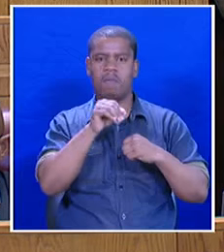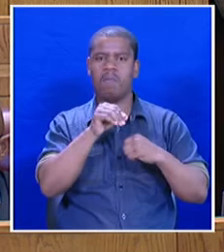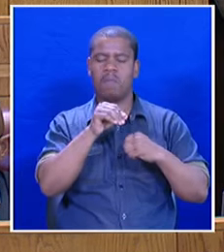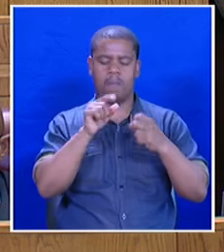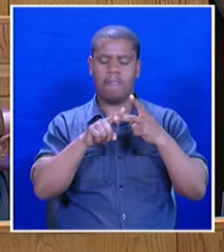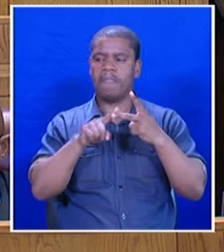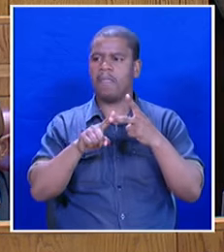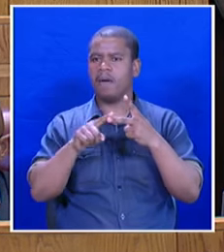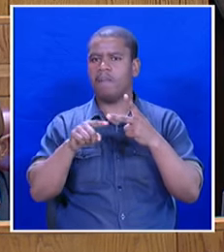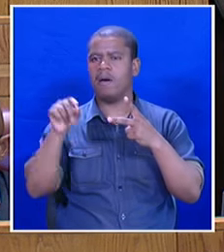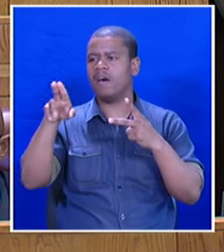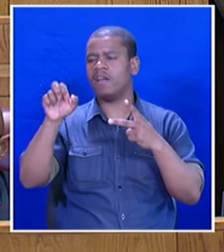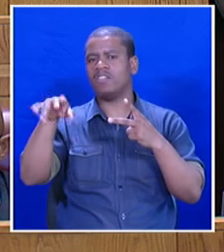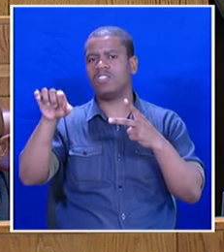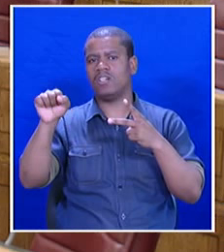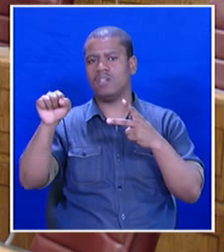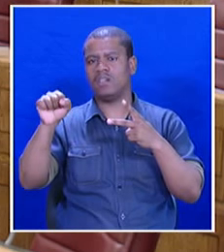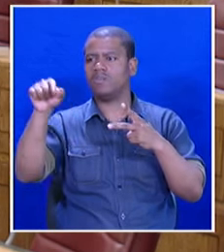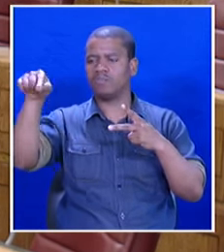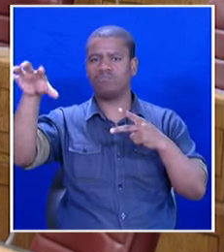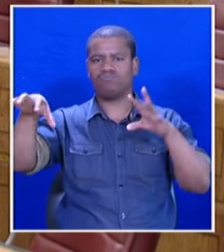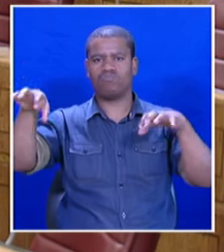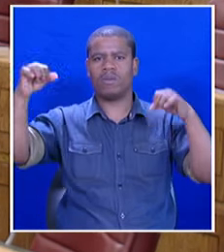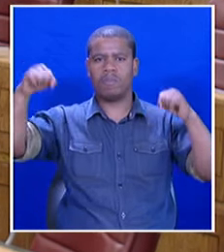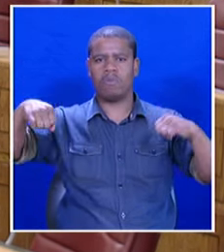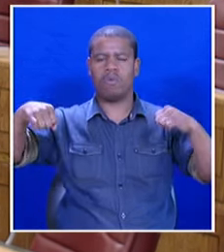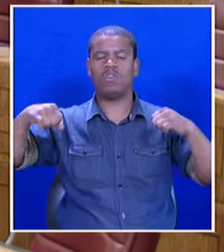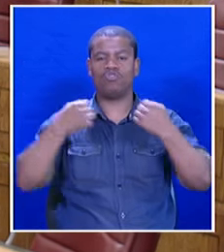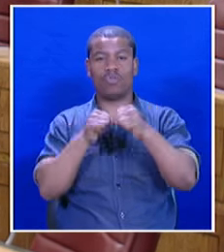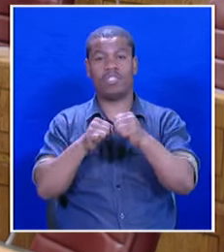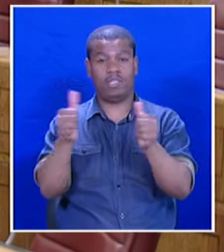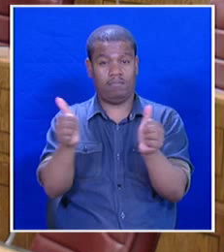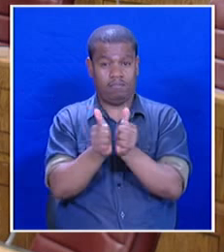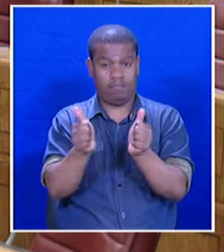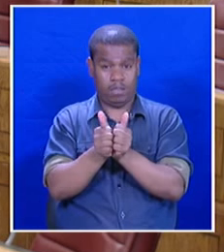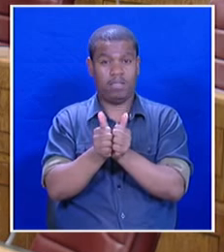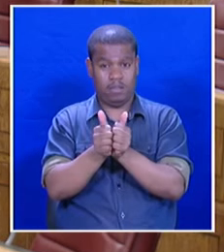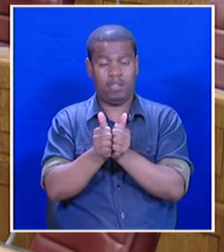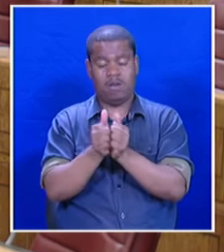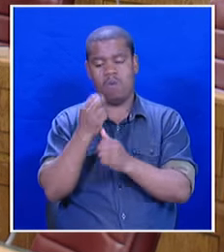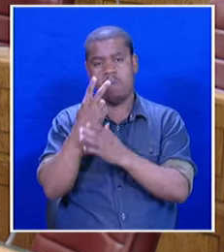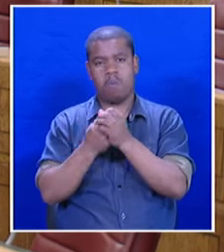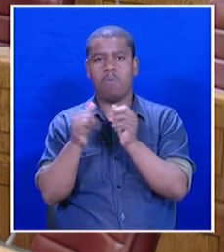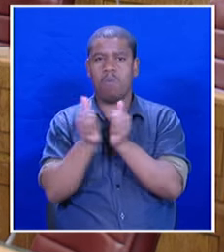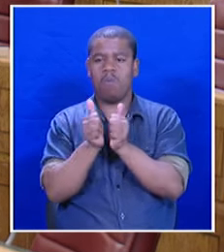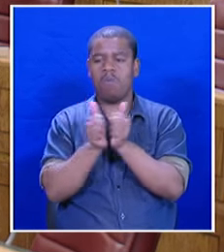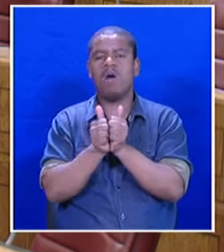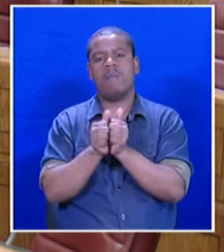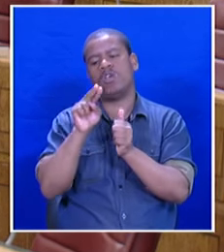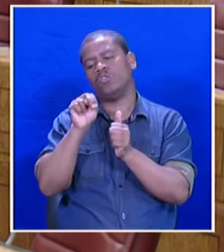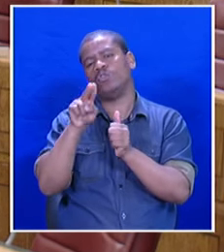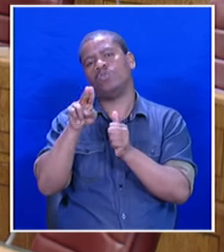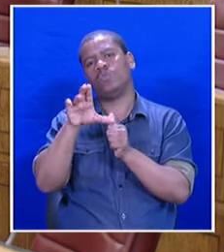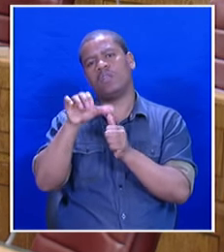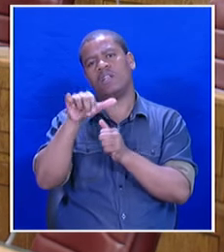Republic of South Africa on the strategic partnership and cooperation in the fields of nuclear power and